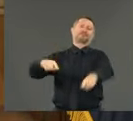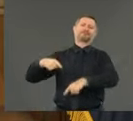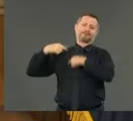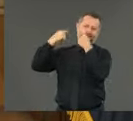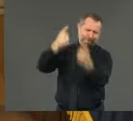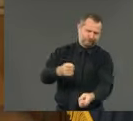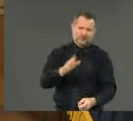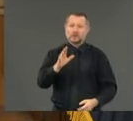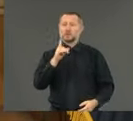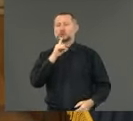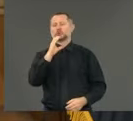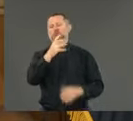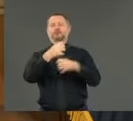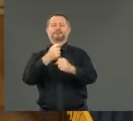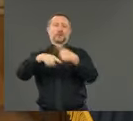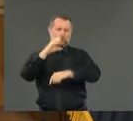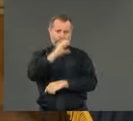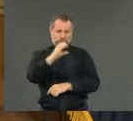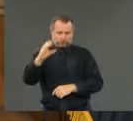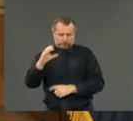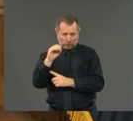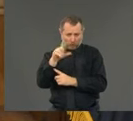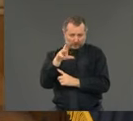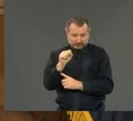Columbus statue represents,